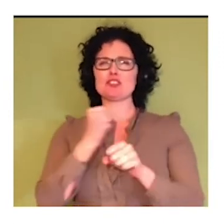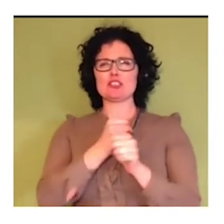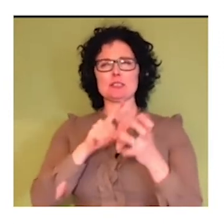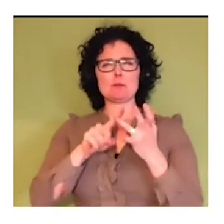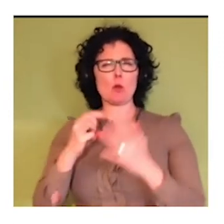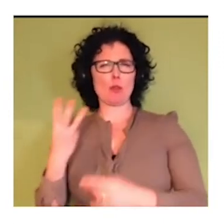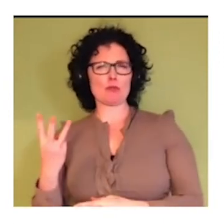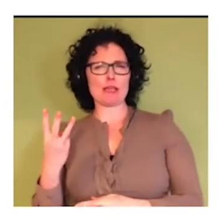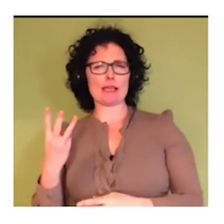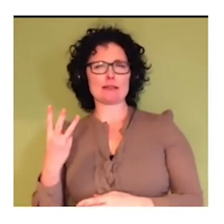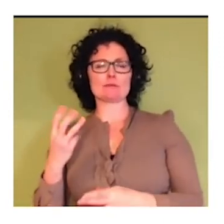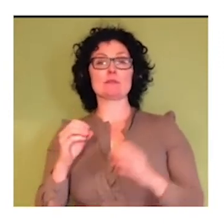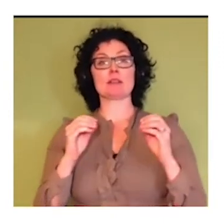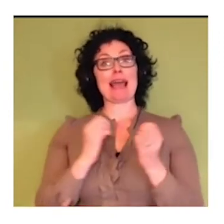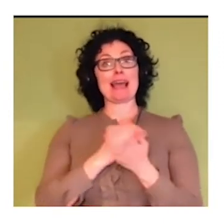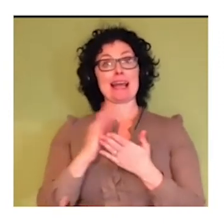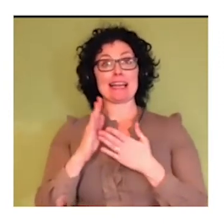It's also worth looking at